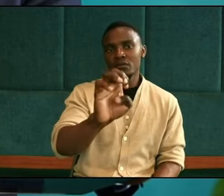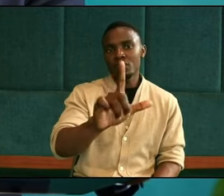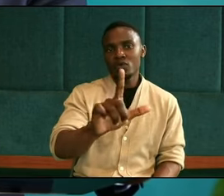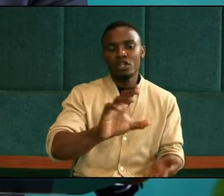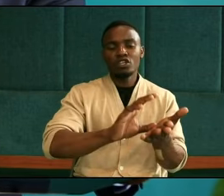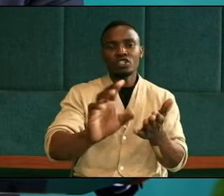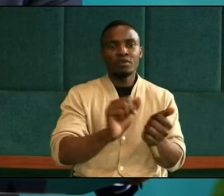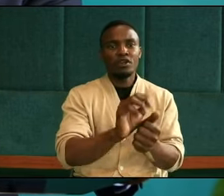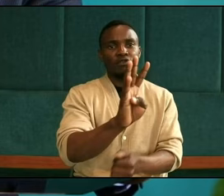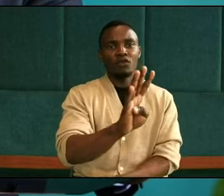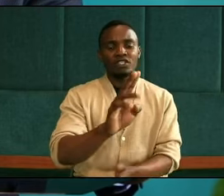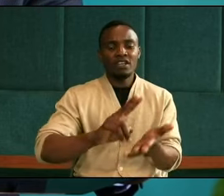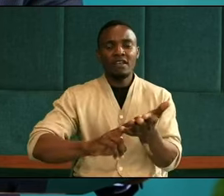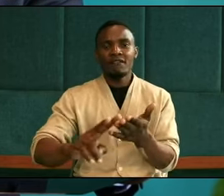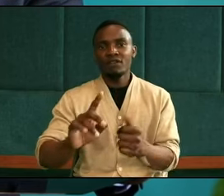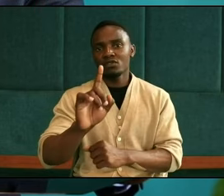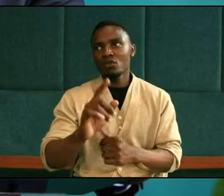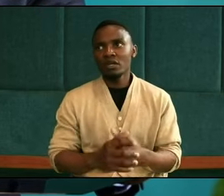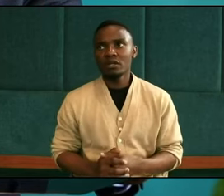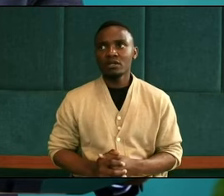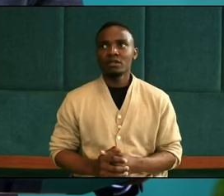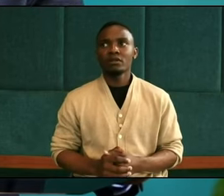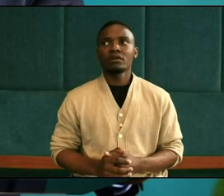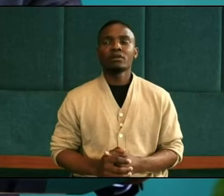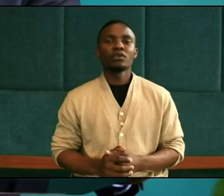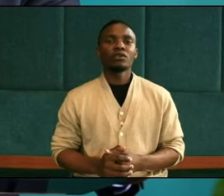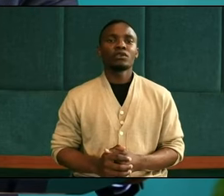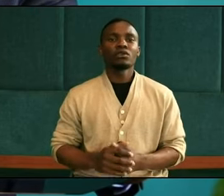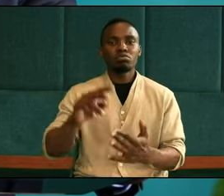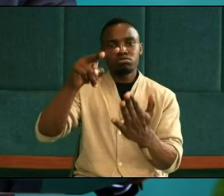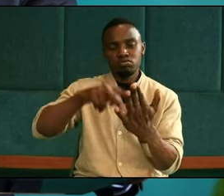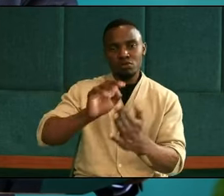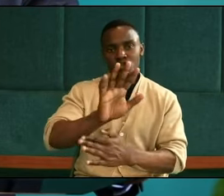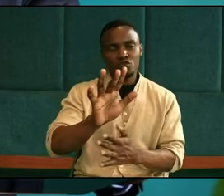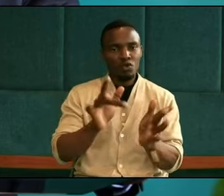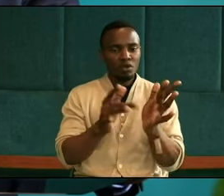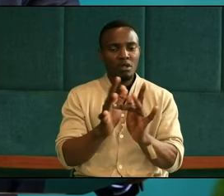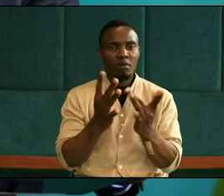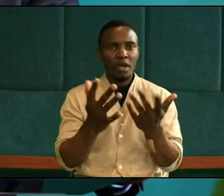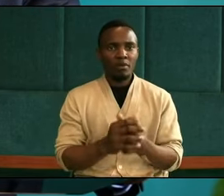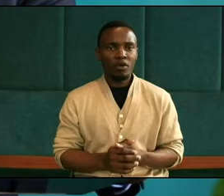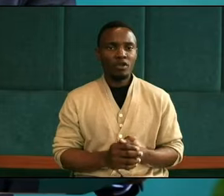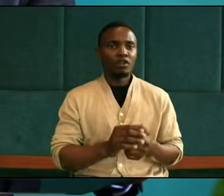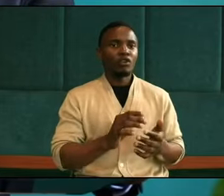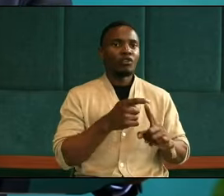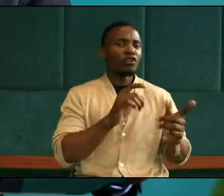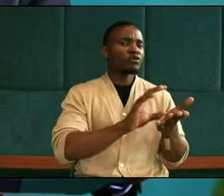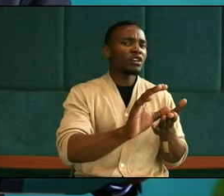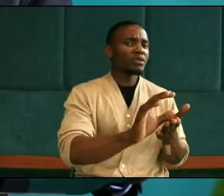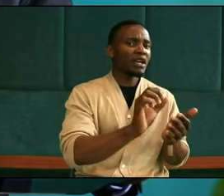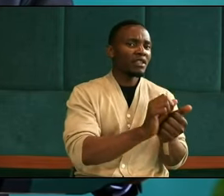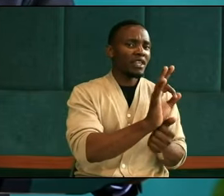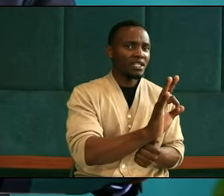Depending on how your Bible is, my Bible would begin this pericope, this passage of scripture from 1 Samuel chapter 13, verse 23,